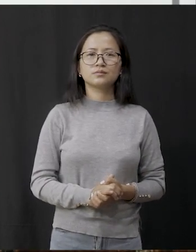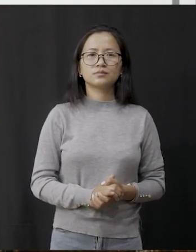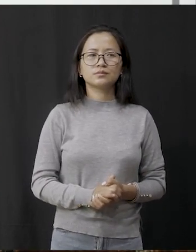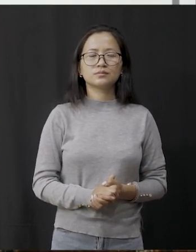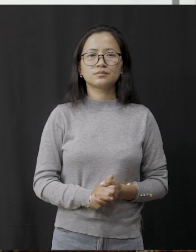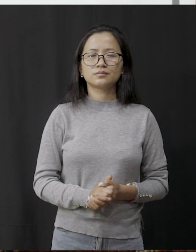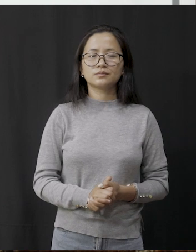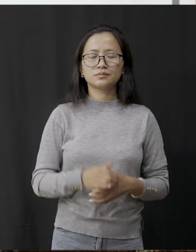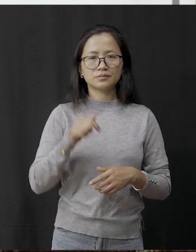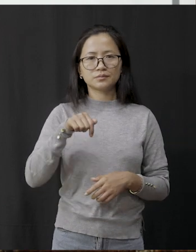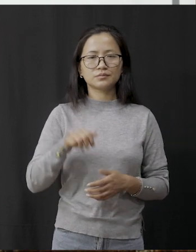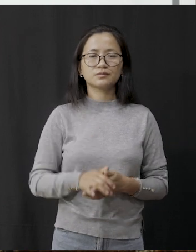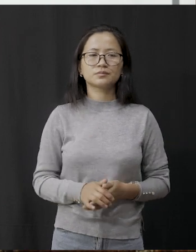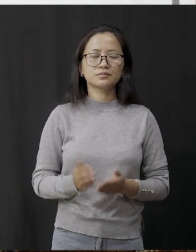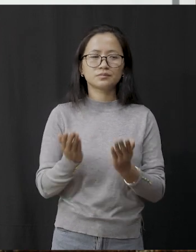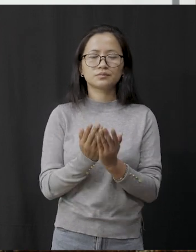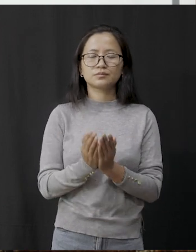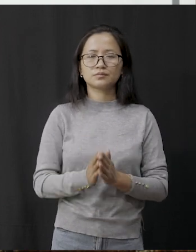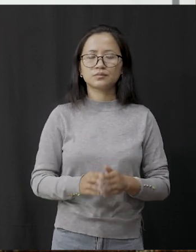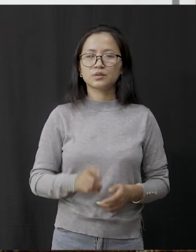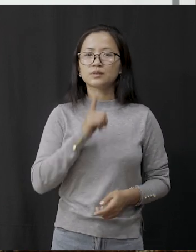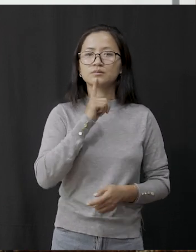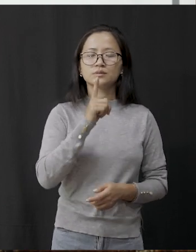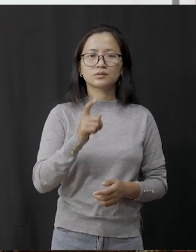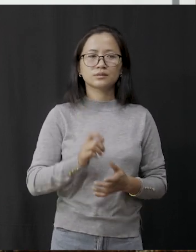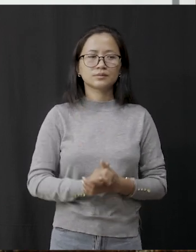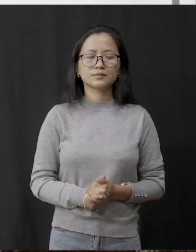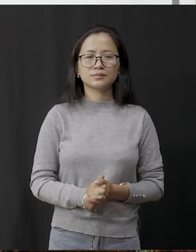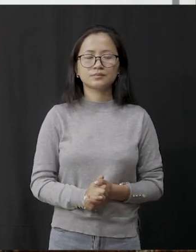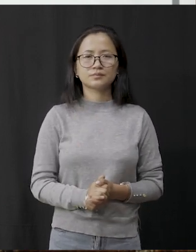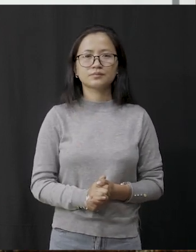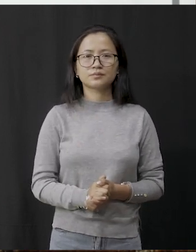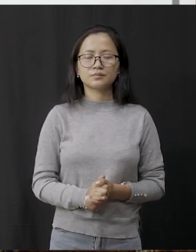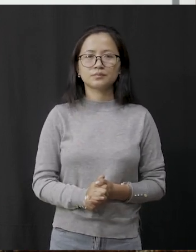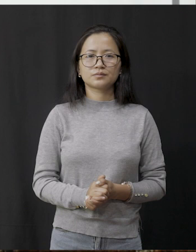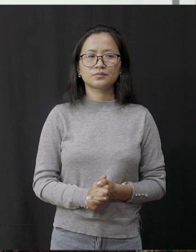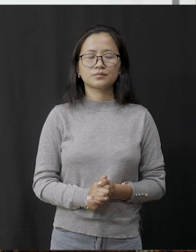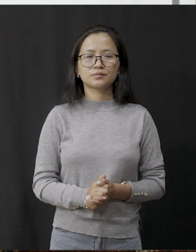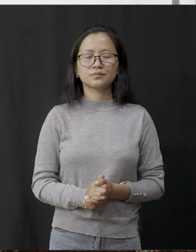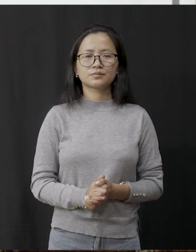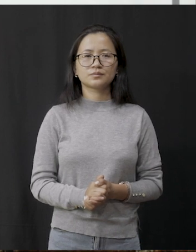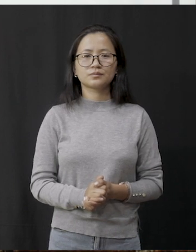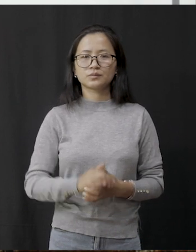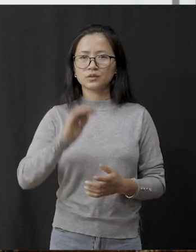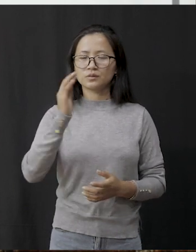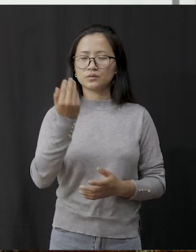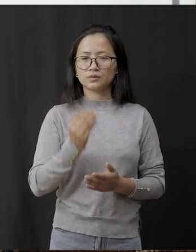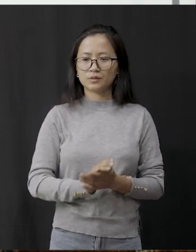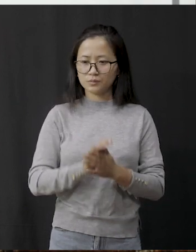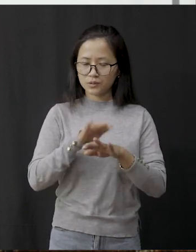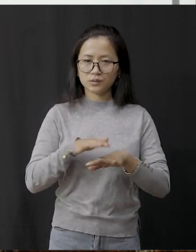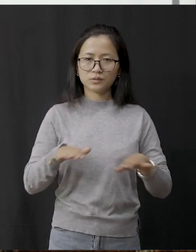Now students, it is said, now you can see from this picture, there are some